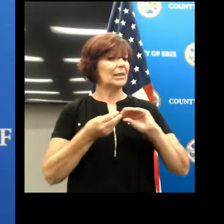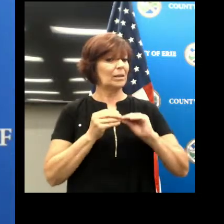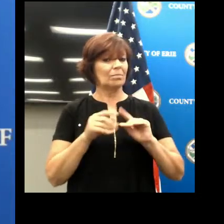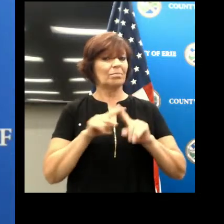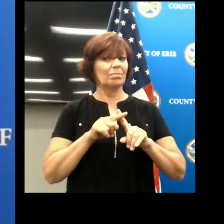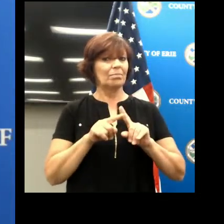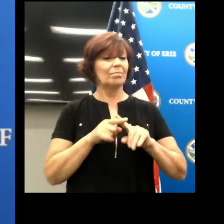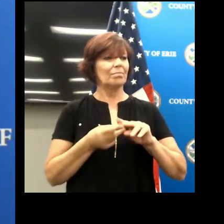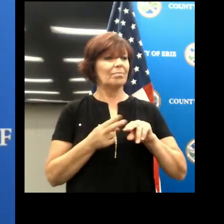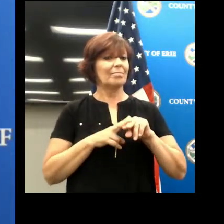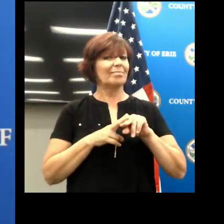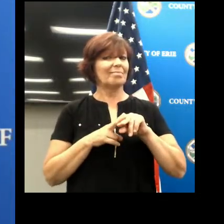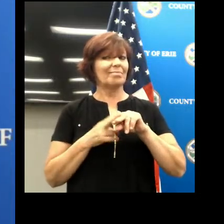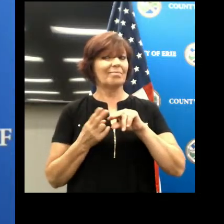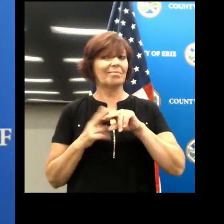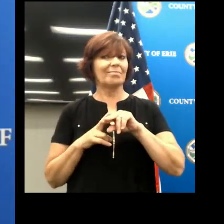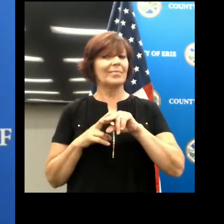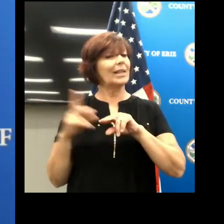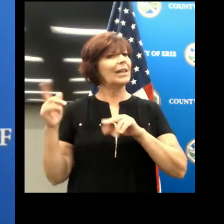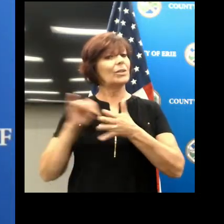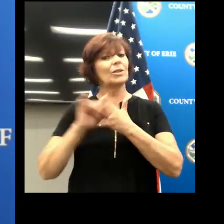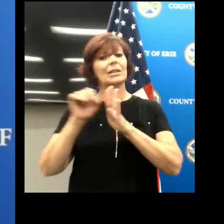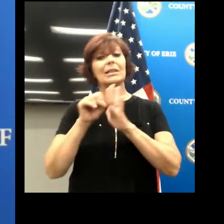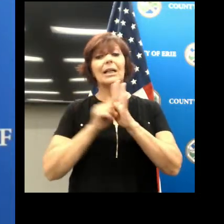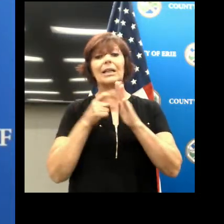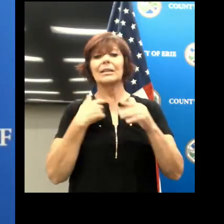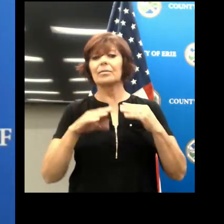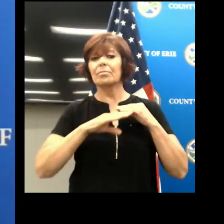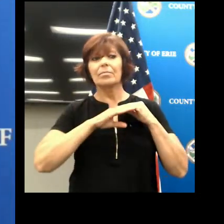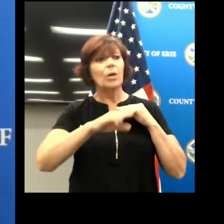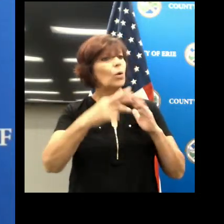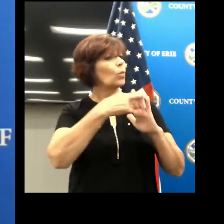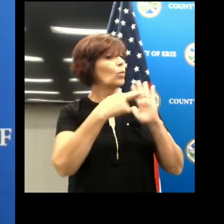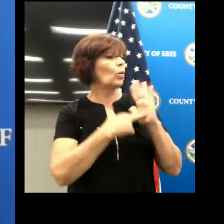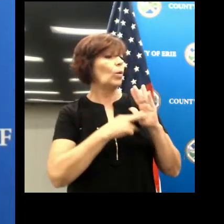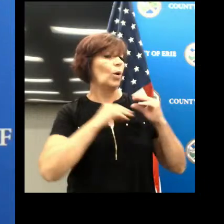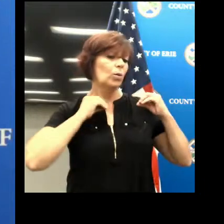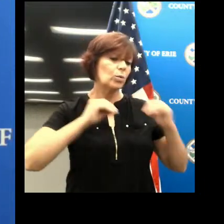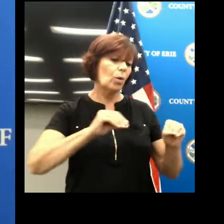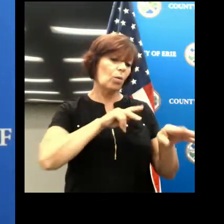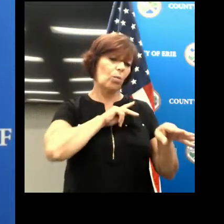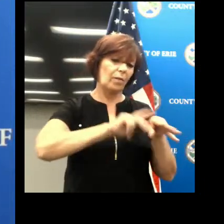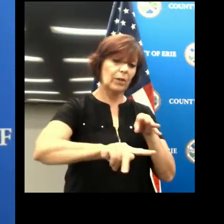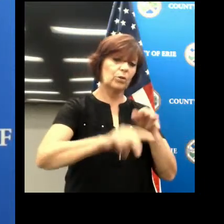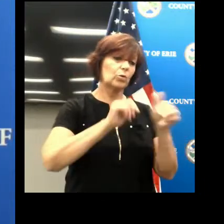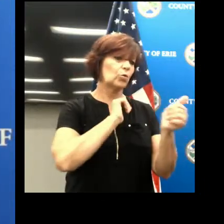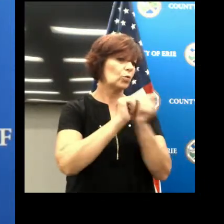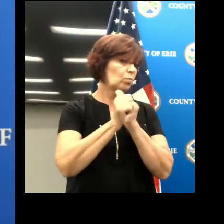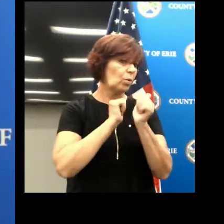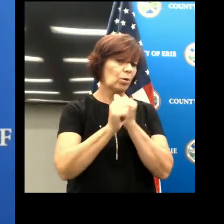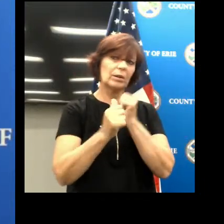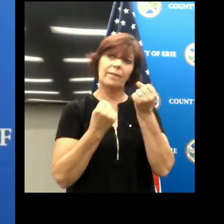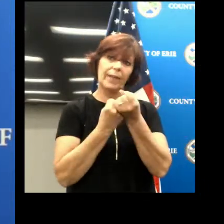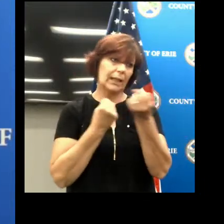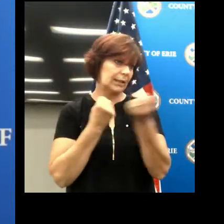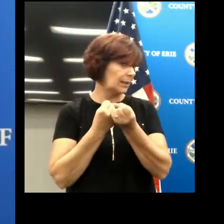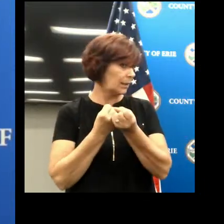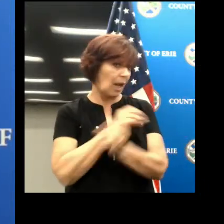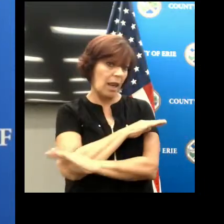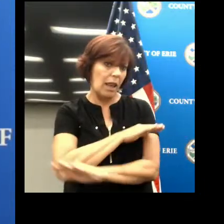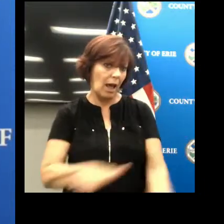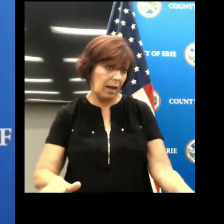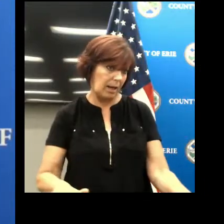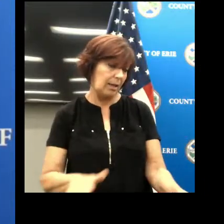what New York State has a blanket rule with regards to professional sports of no professional sports fans being allowed into the